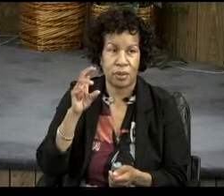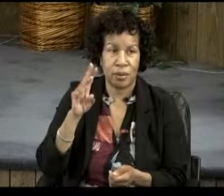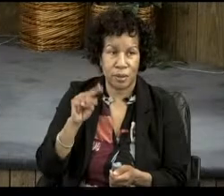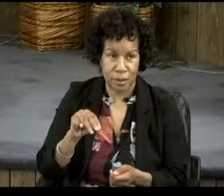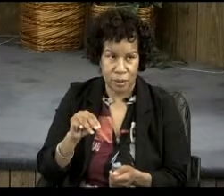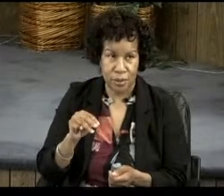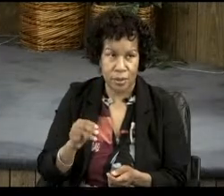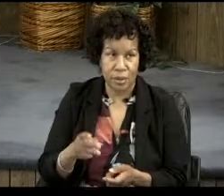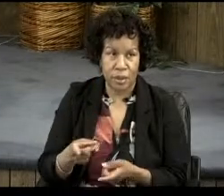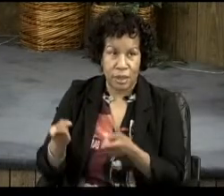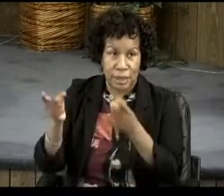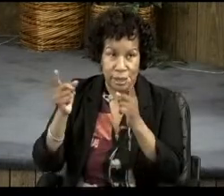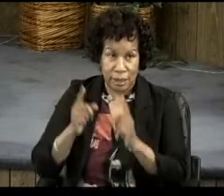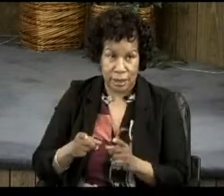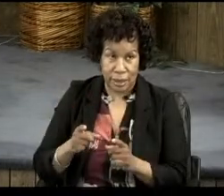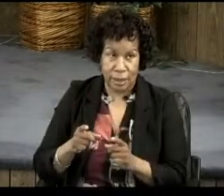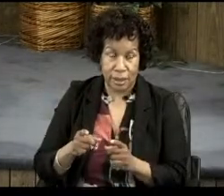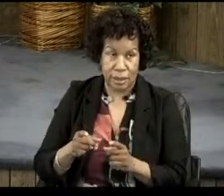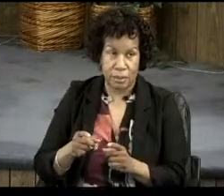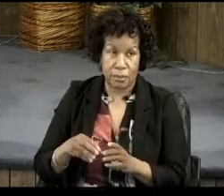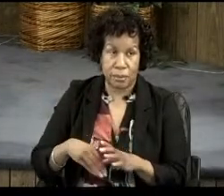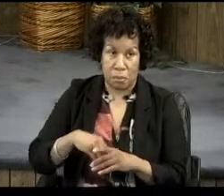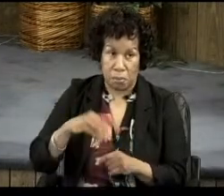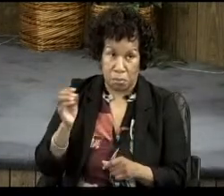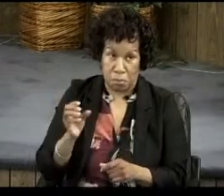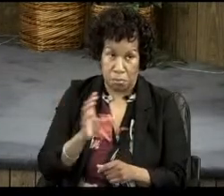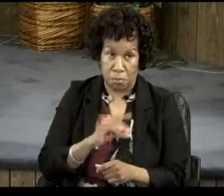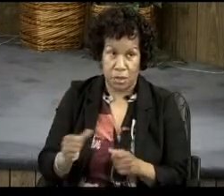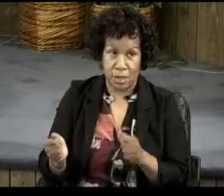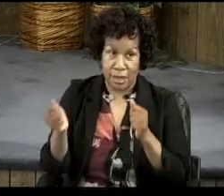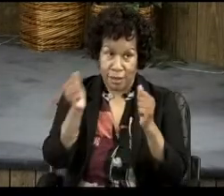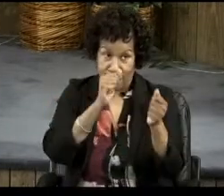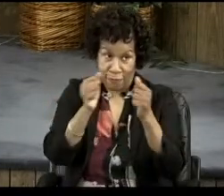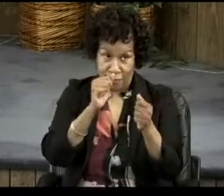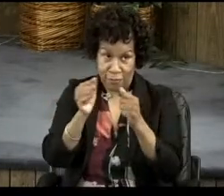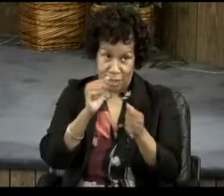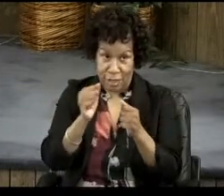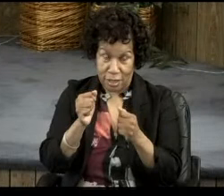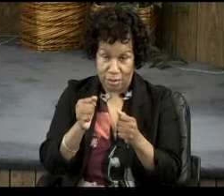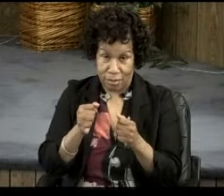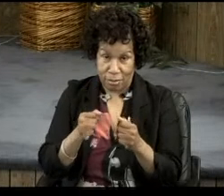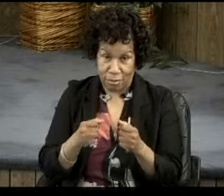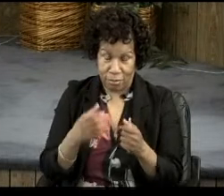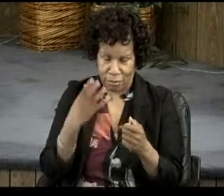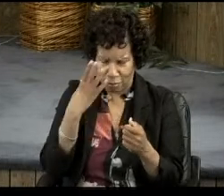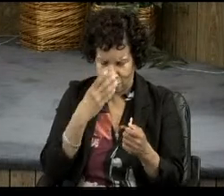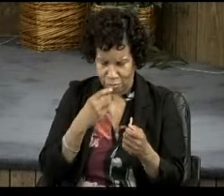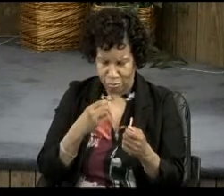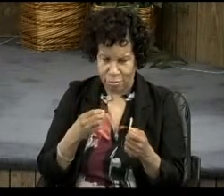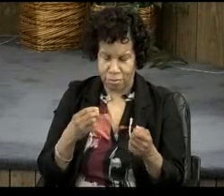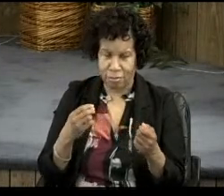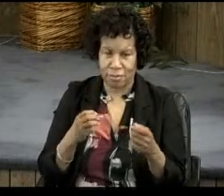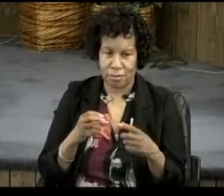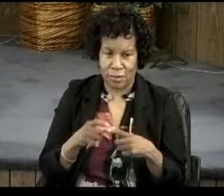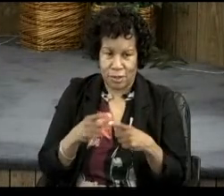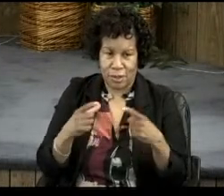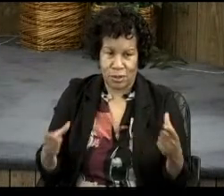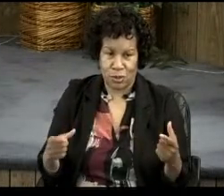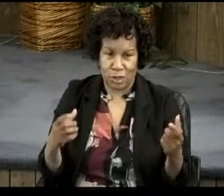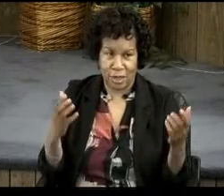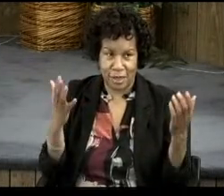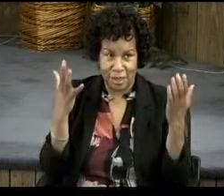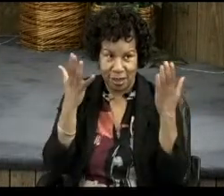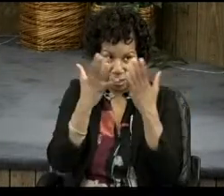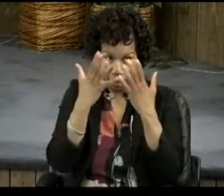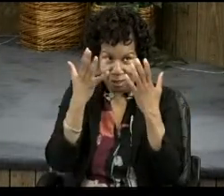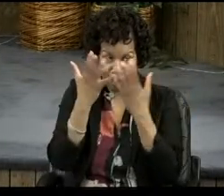were dismayed and greatly afraid. Throughout the whole chapter of 1